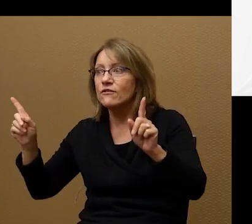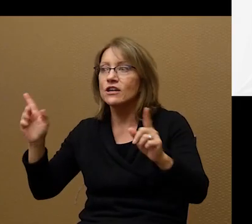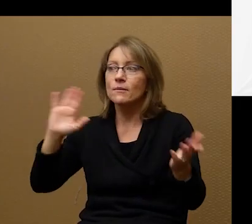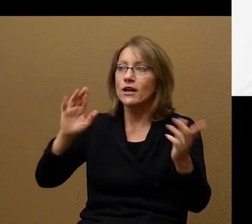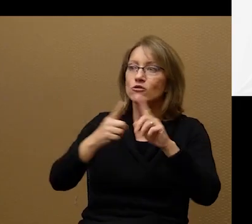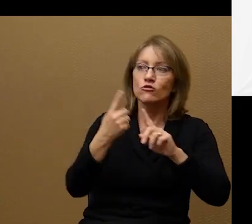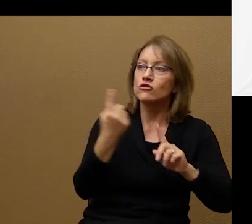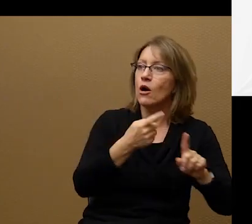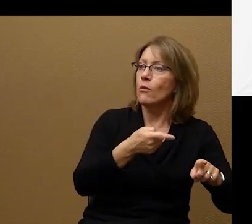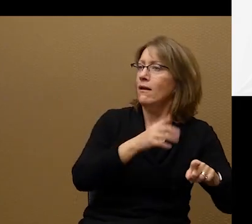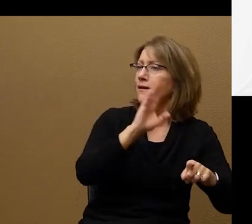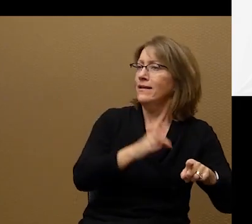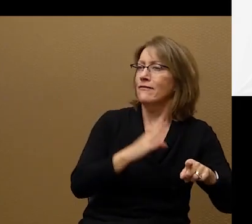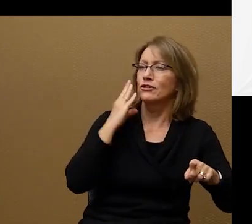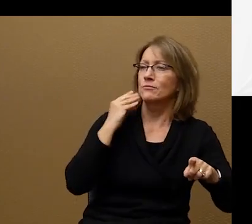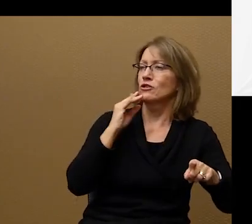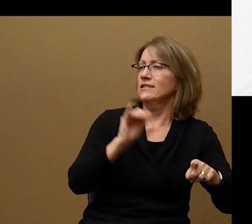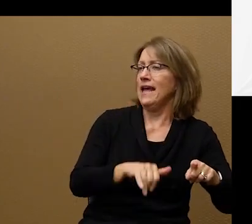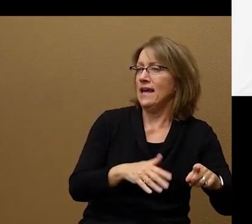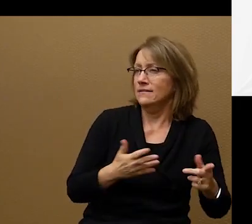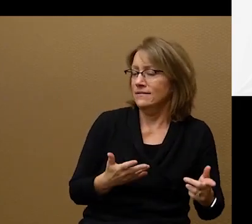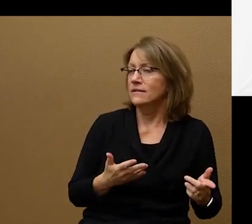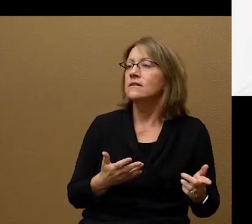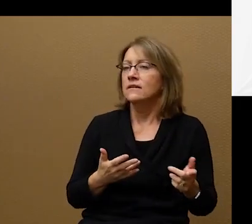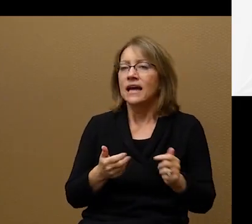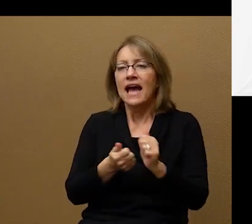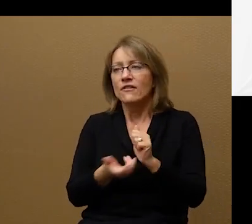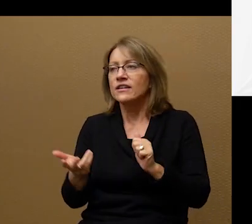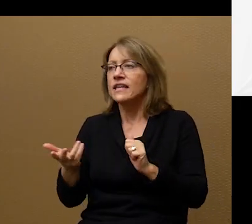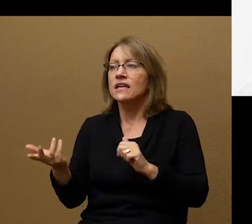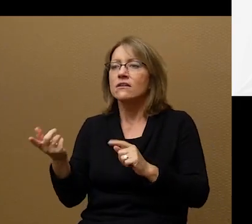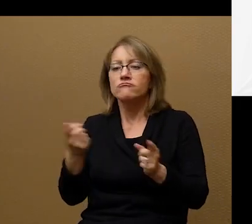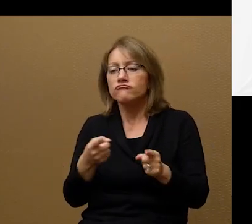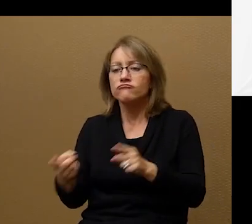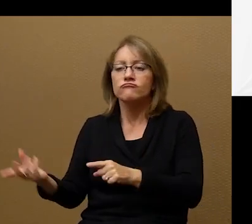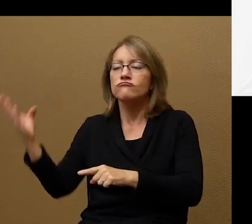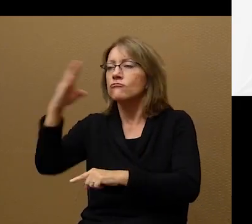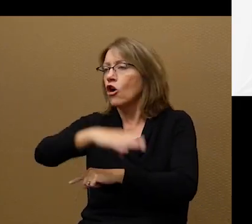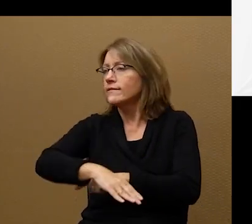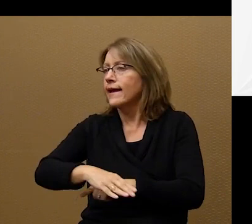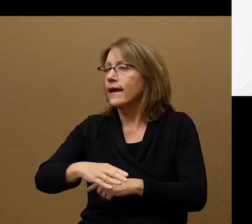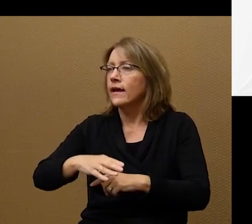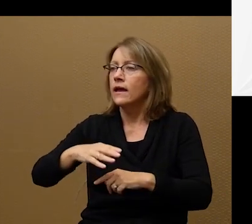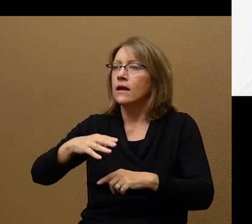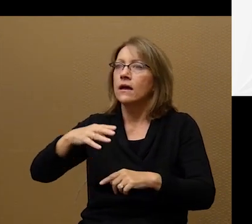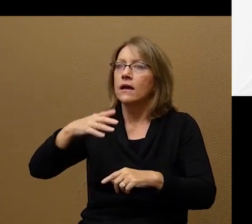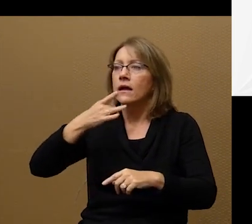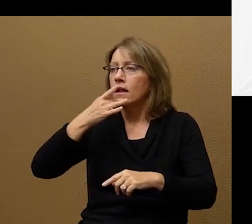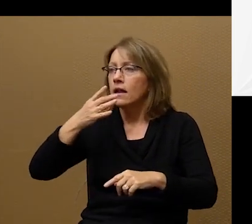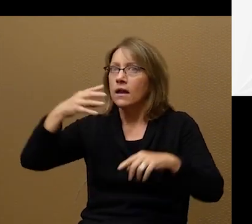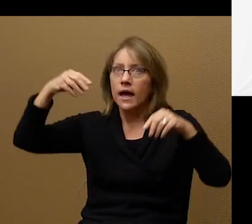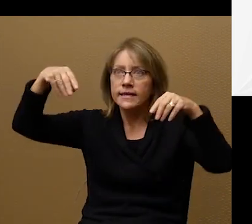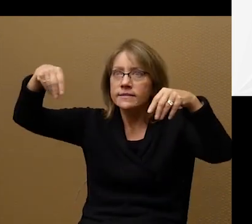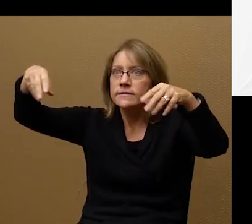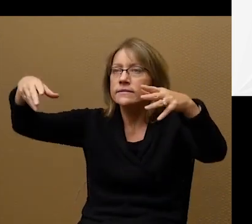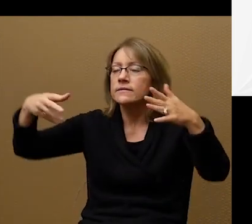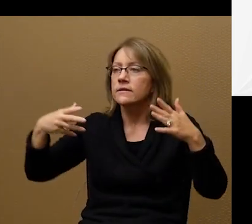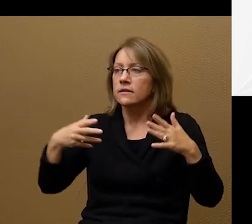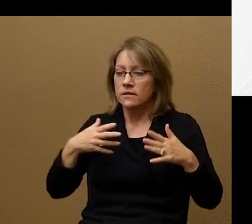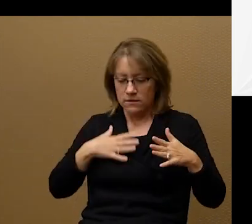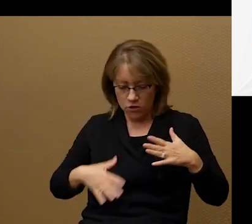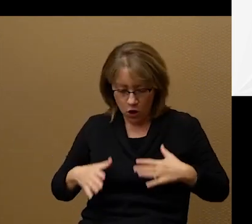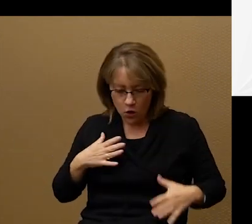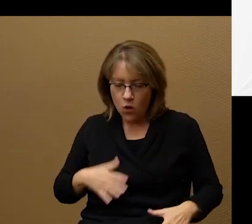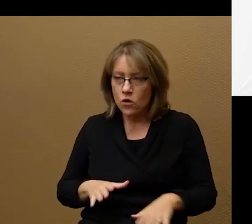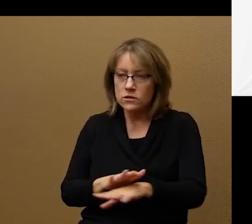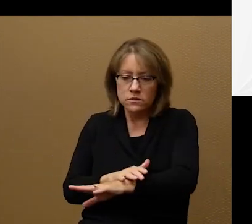So this is just everything that occurs throughout the day, all the lights the things that you're wearing, the things that you hear, the